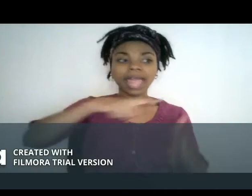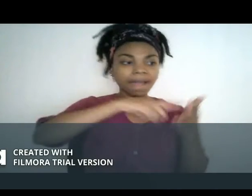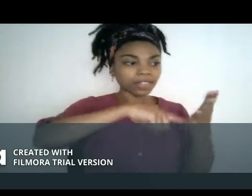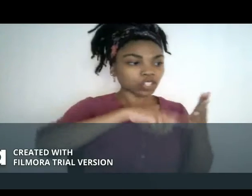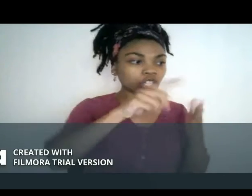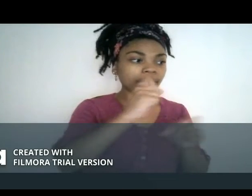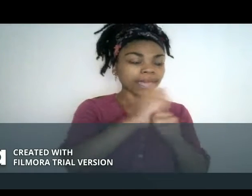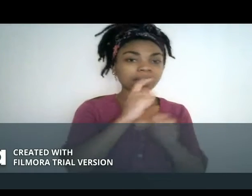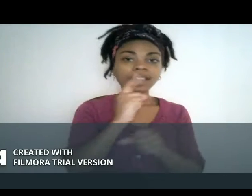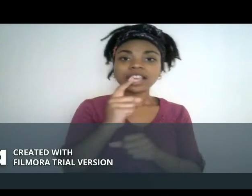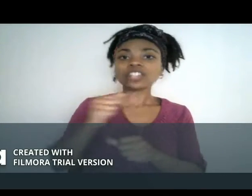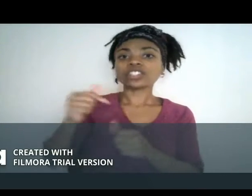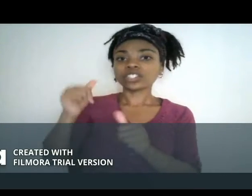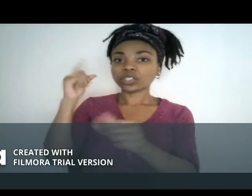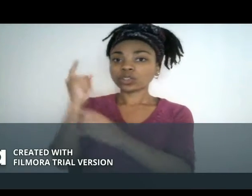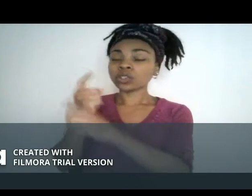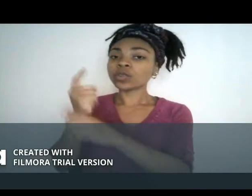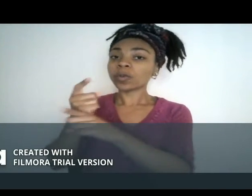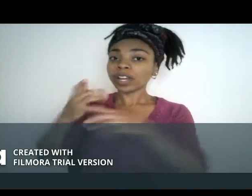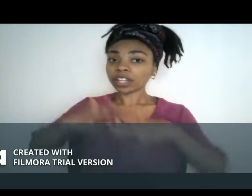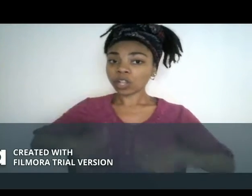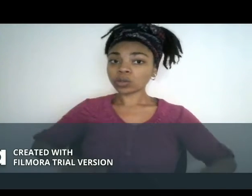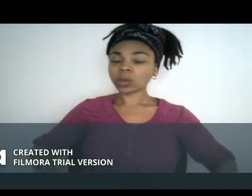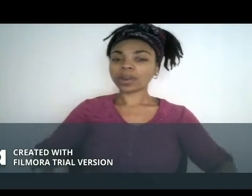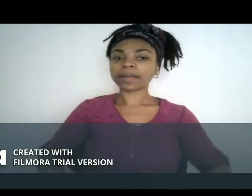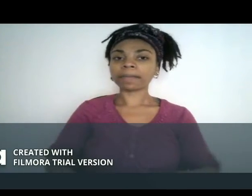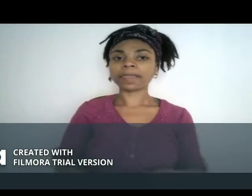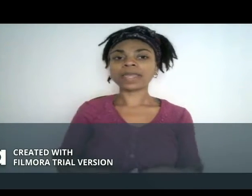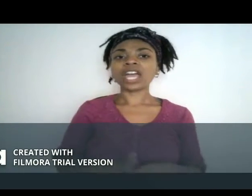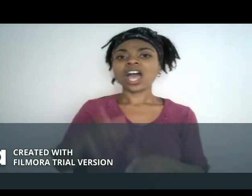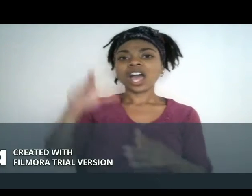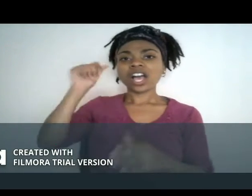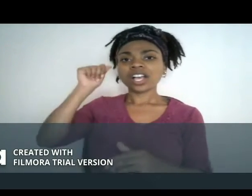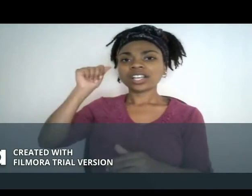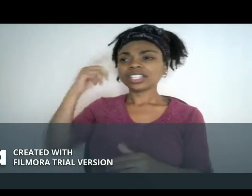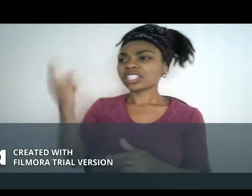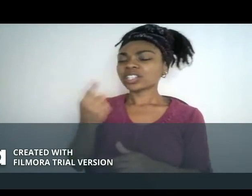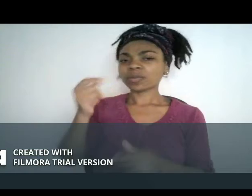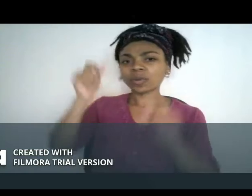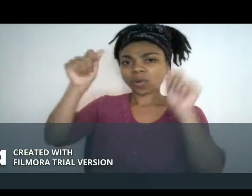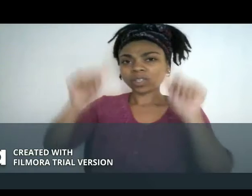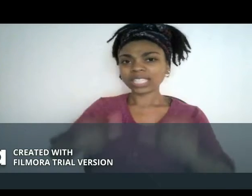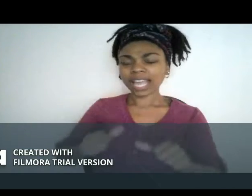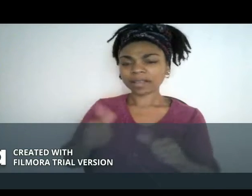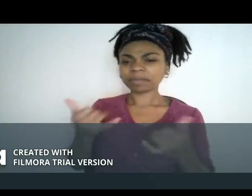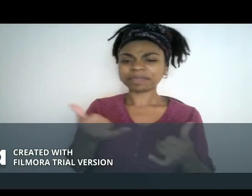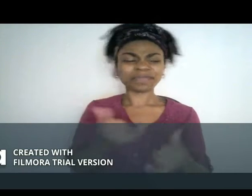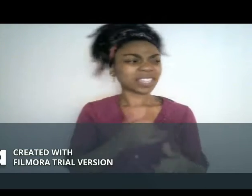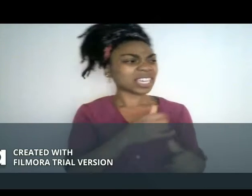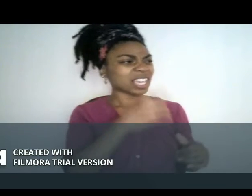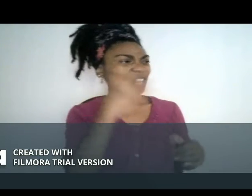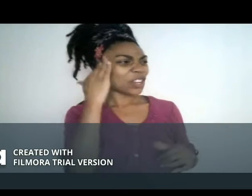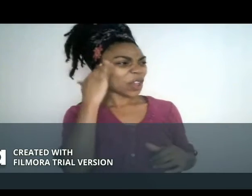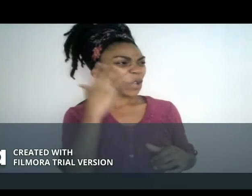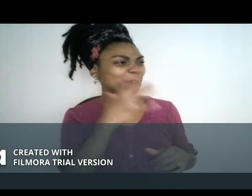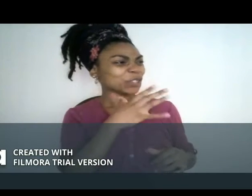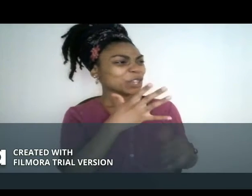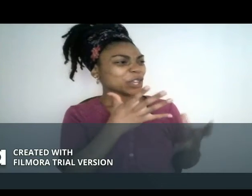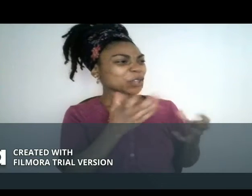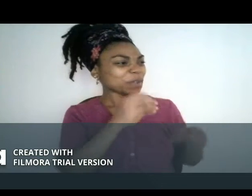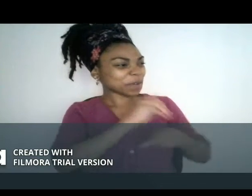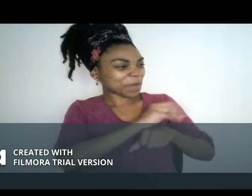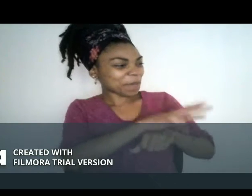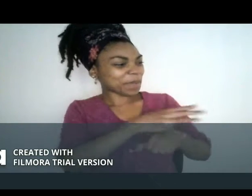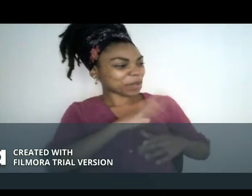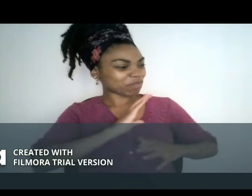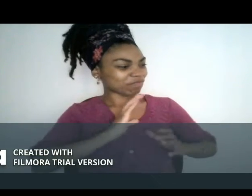are wearing. And you know, a sister today said to me, it was on the live stream, she wrote on the live stream, her comment was, you know, Sister Lisa Marie, that you're going to